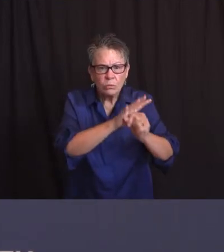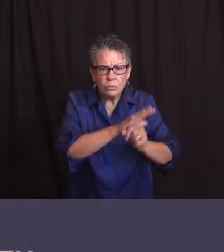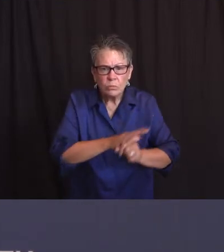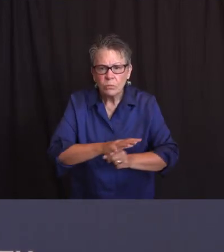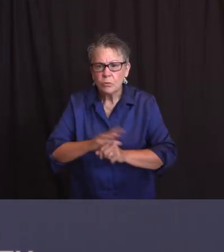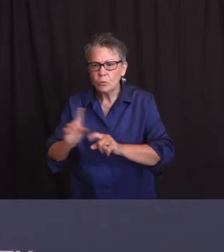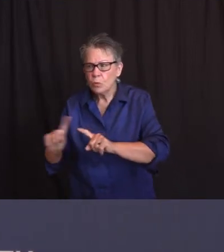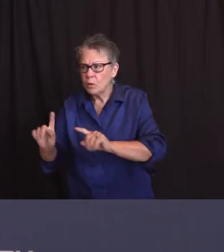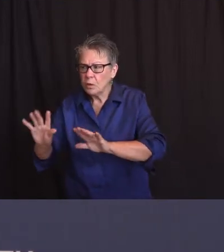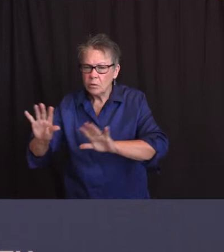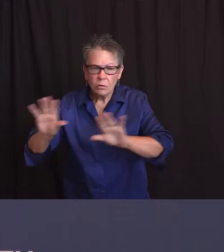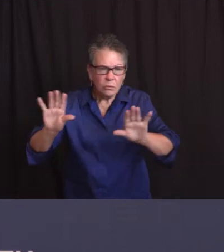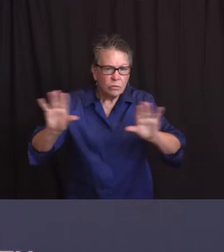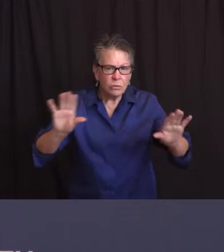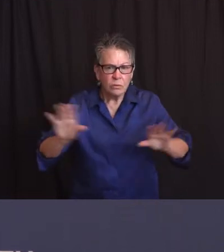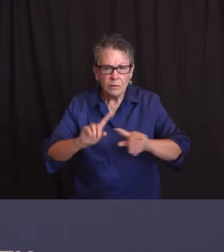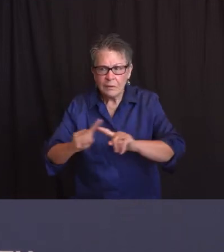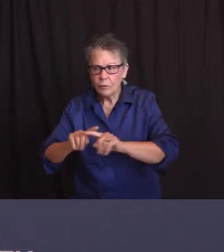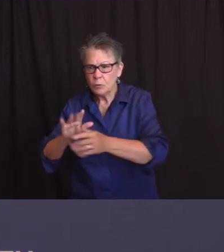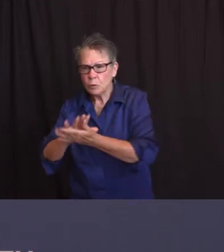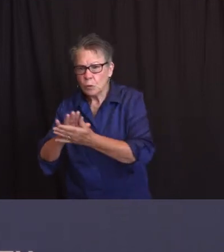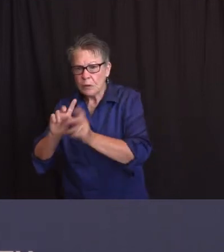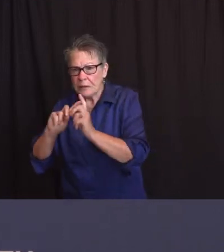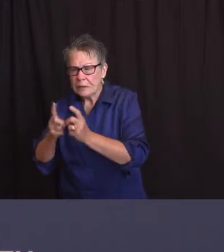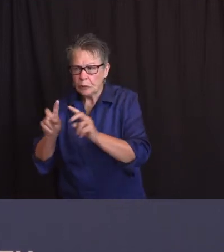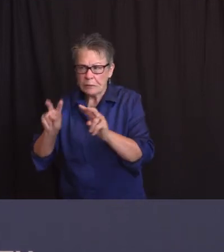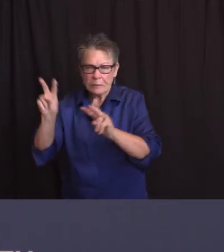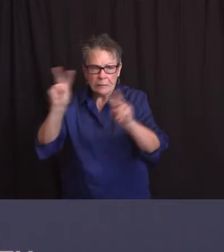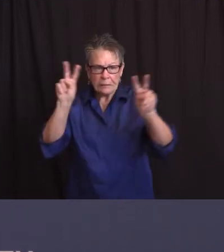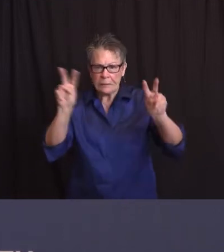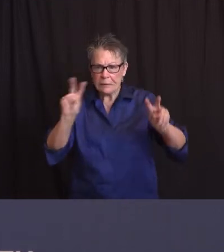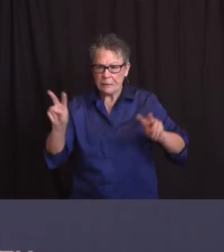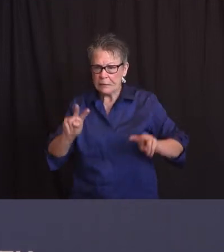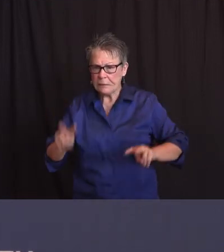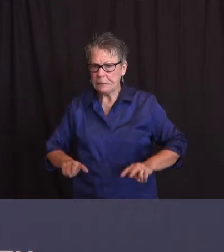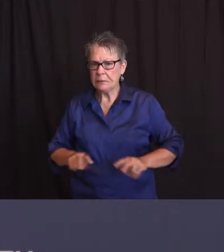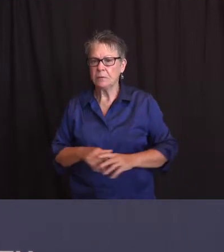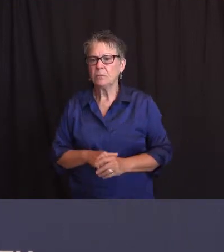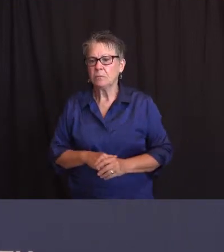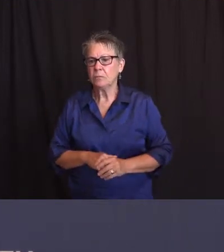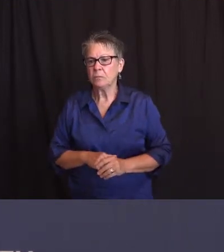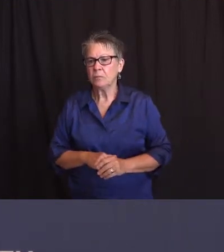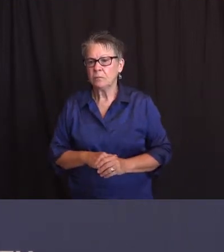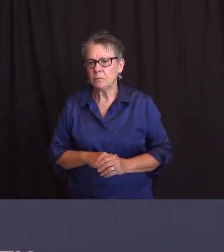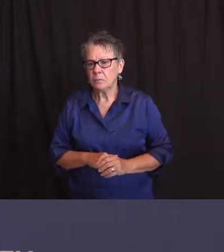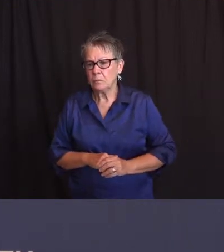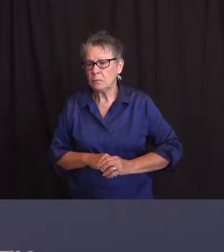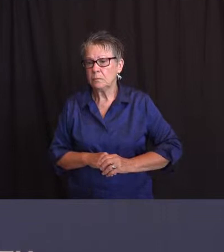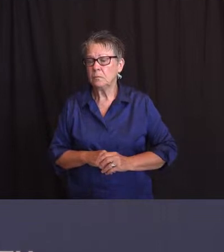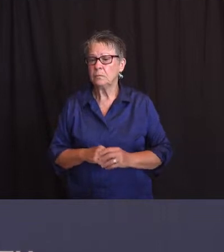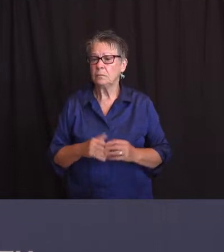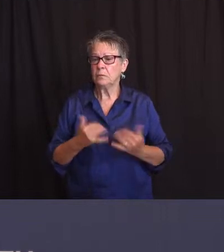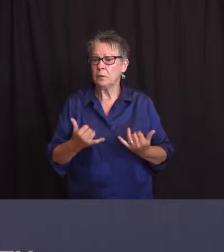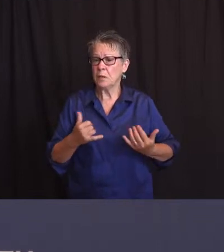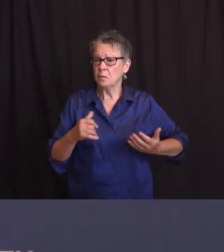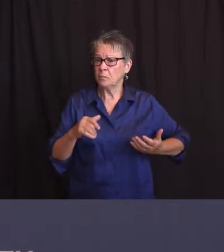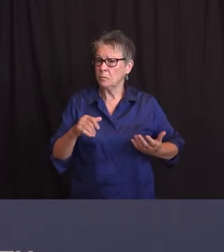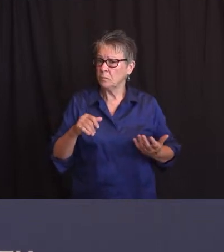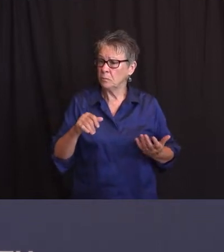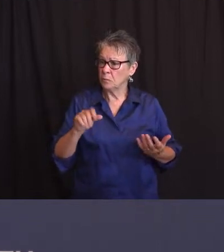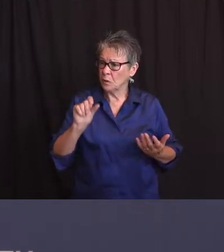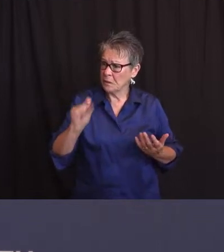our recommendation. Testing capacity is pretty high as it is. So I just looked last Thursday, we had, Judy,